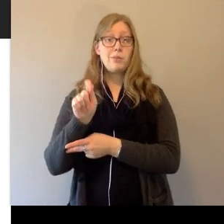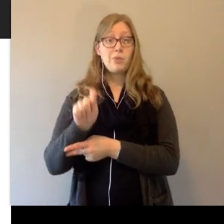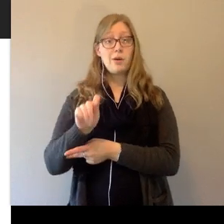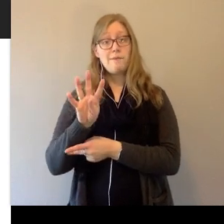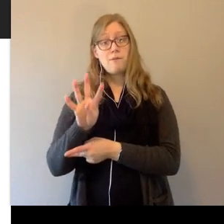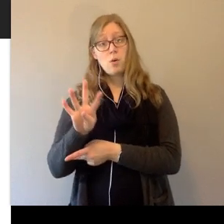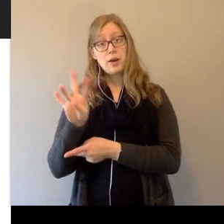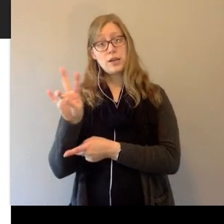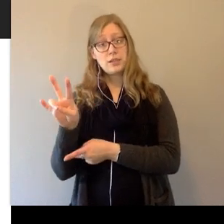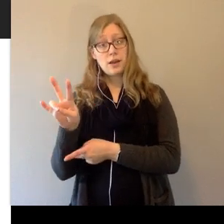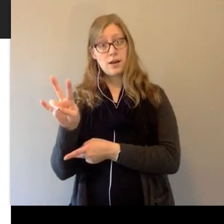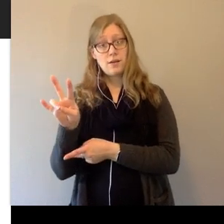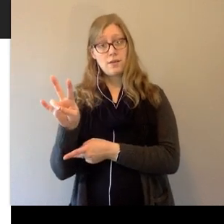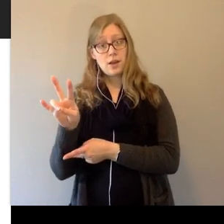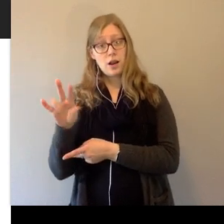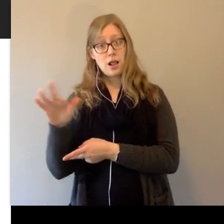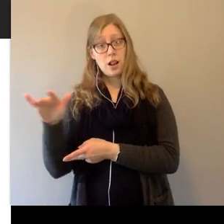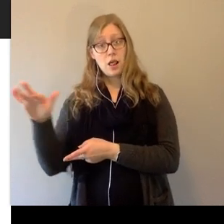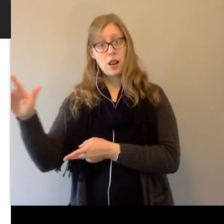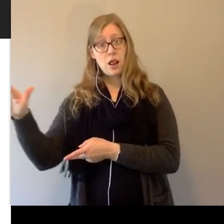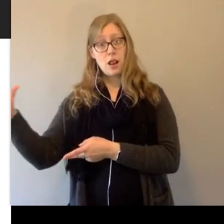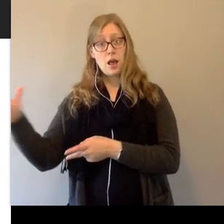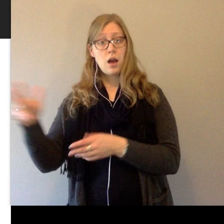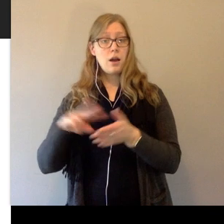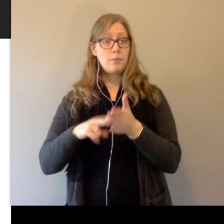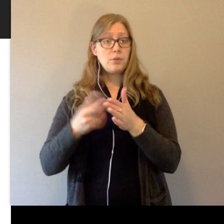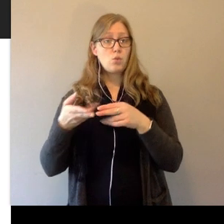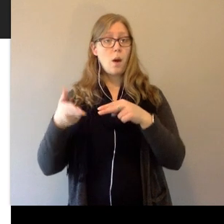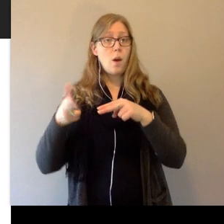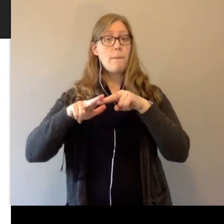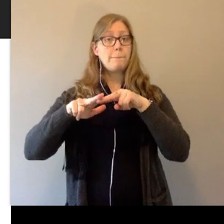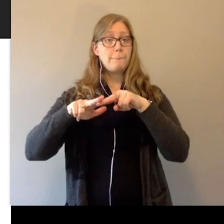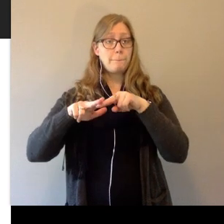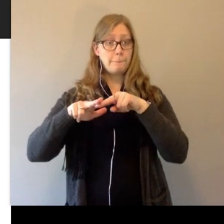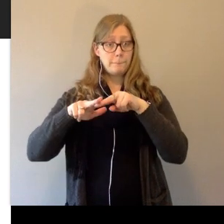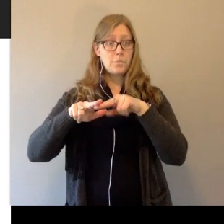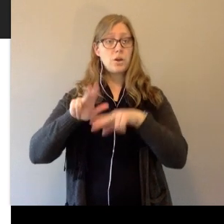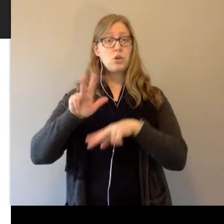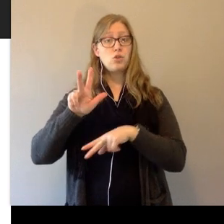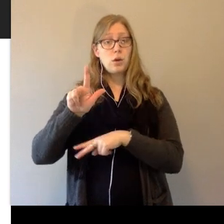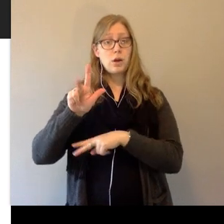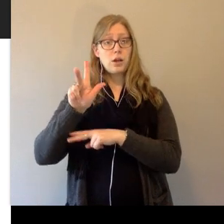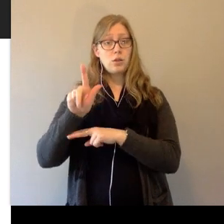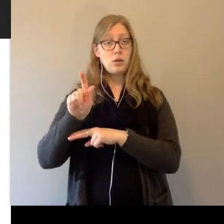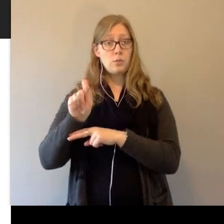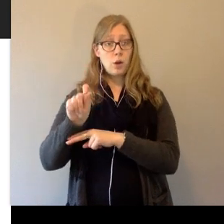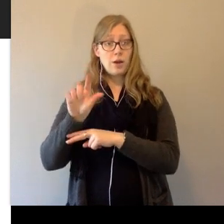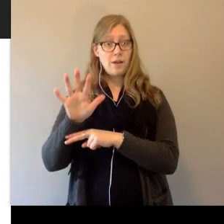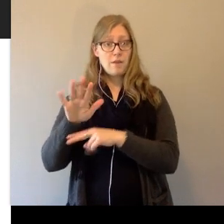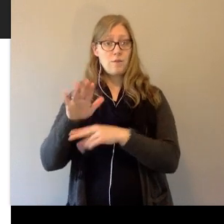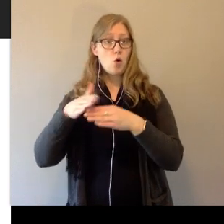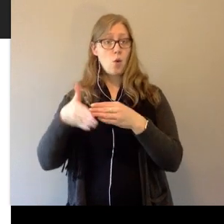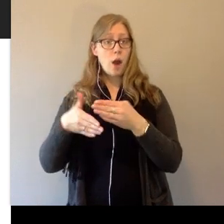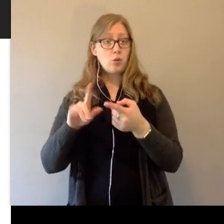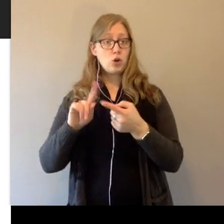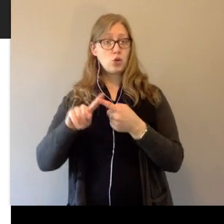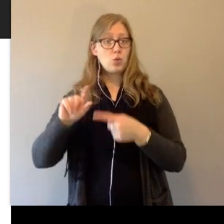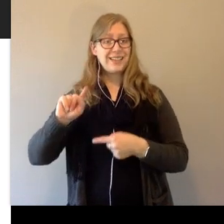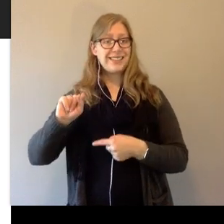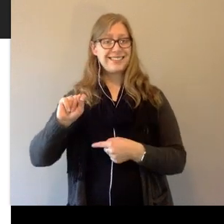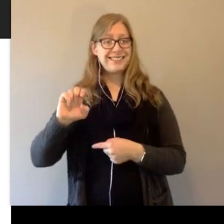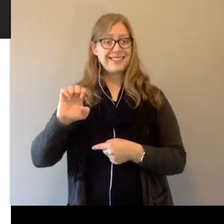23.478, it keeps going. So 23.5, rounding to the tenths place. So this is